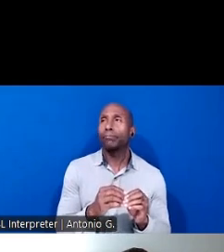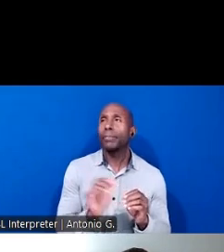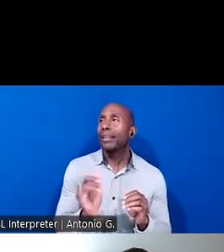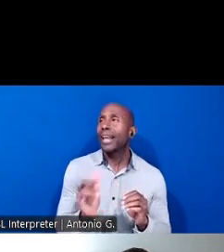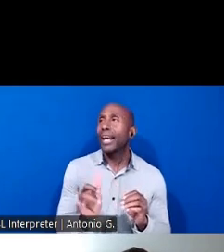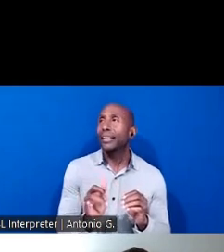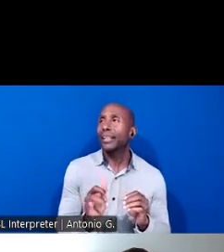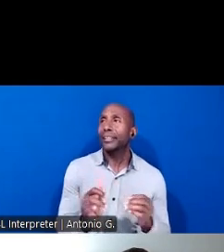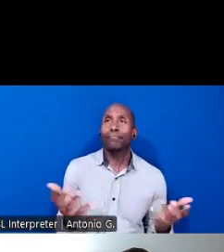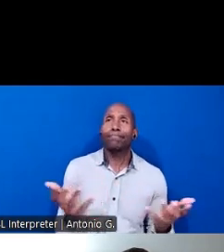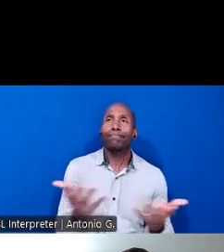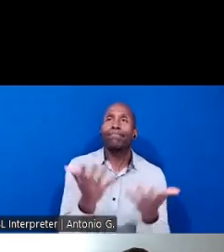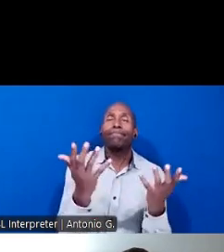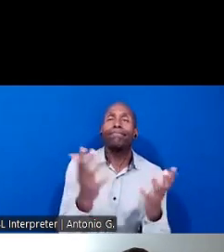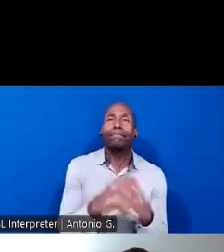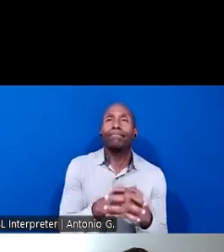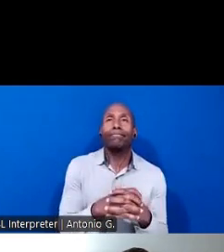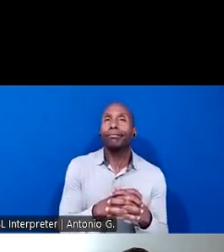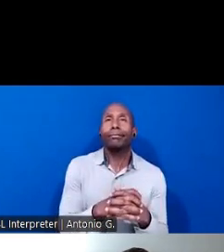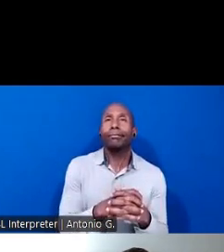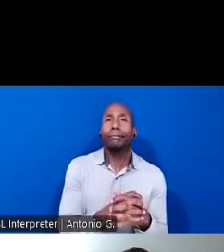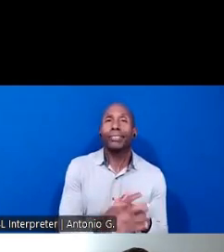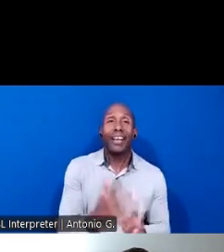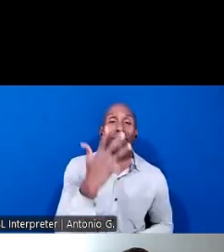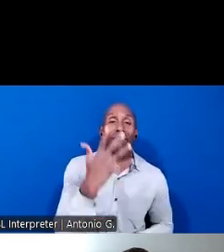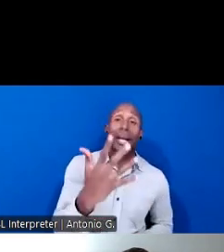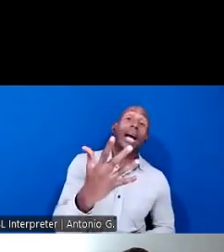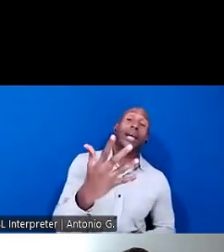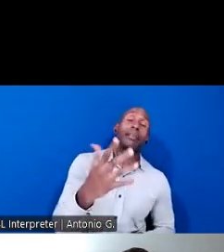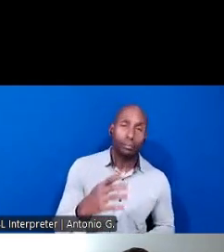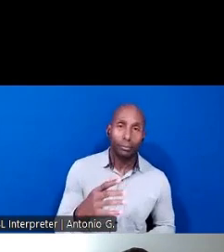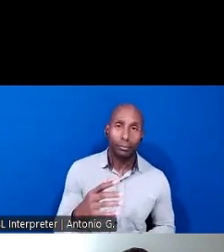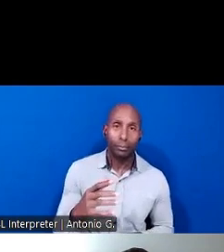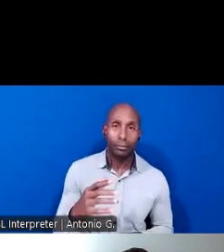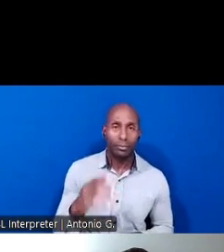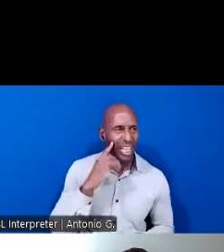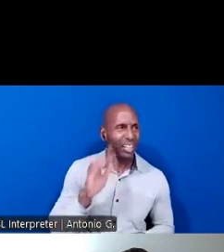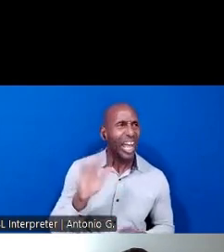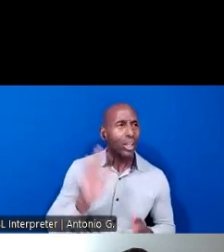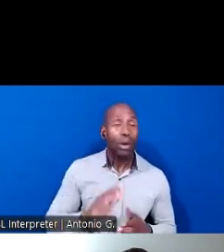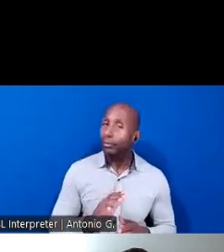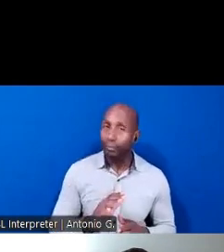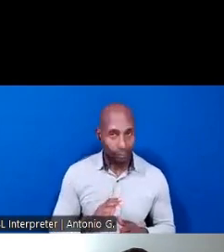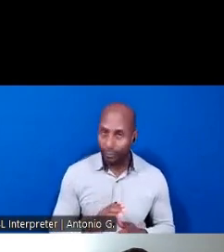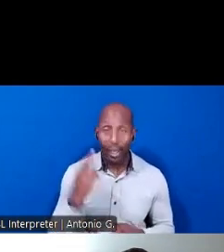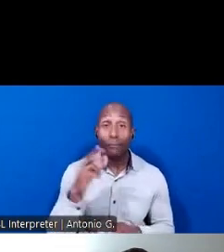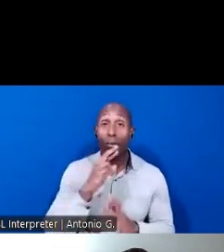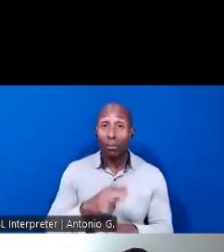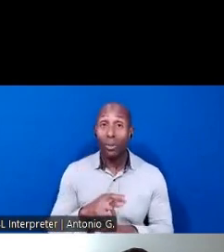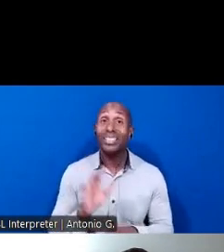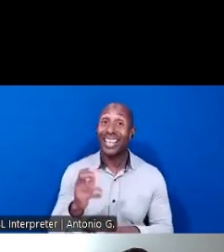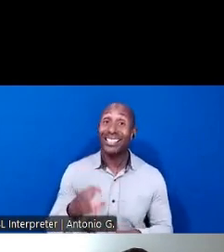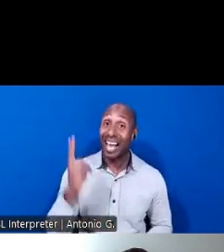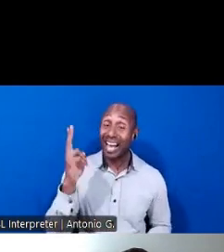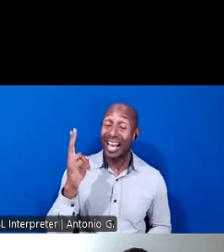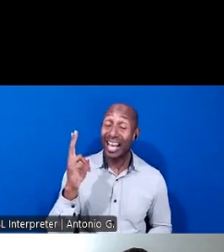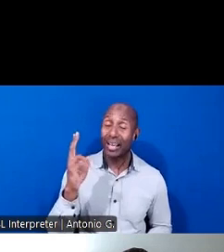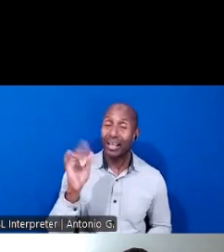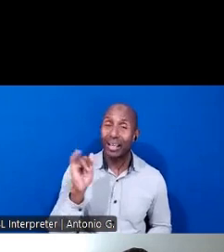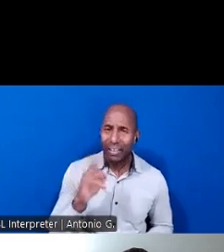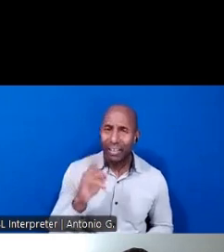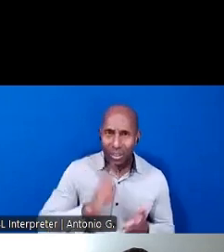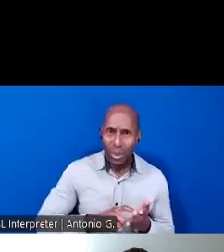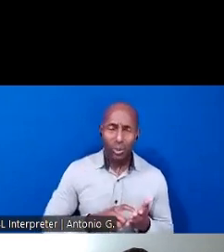on the reporting forms, like that's a high number. So if you find yourself reporting a number and it's